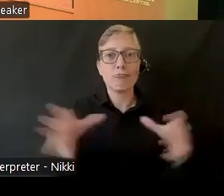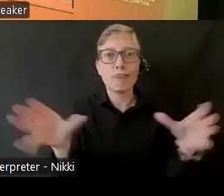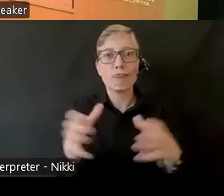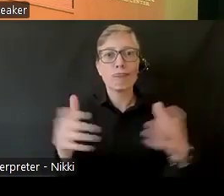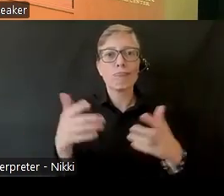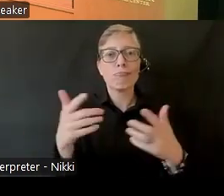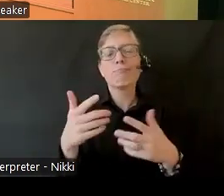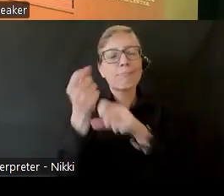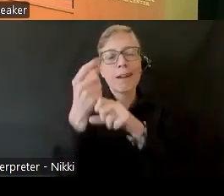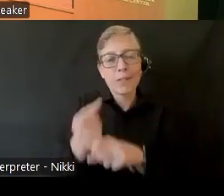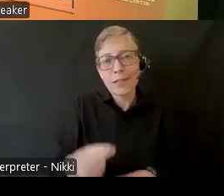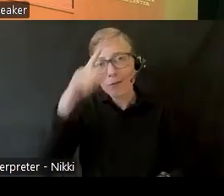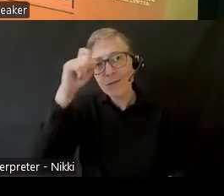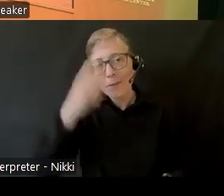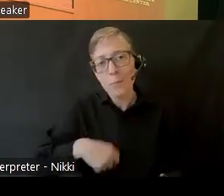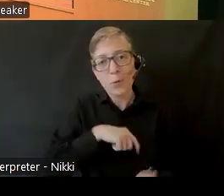So anyway,